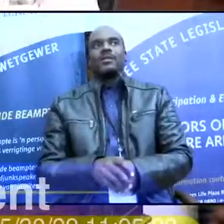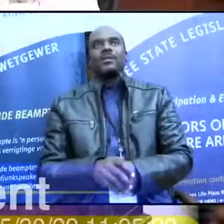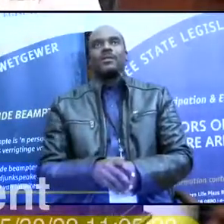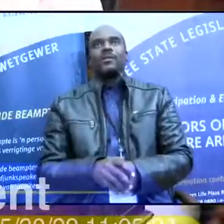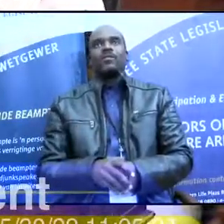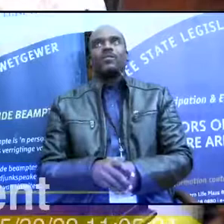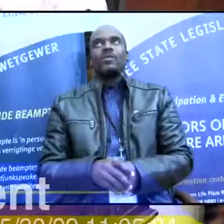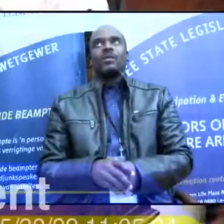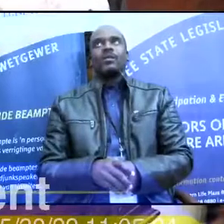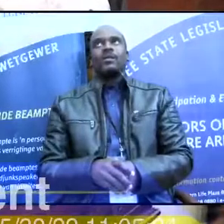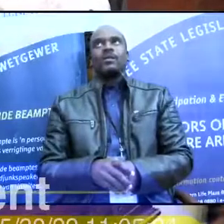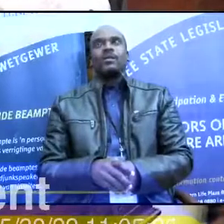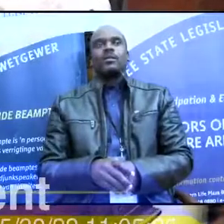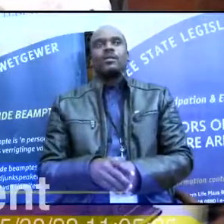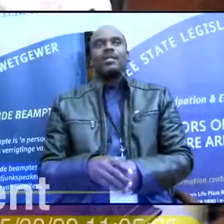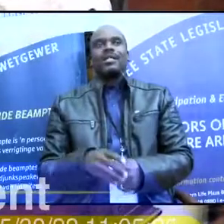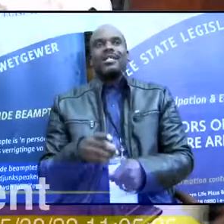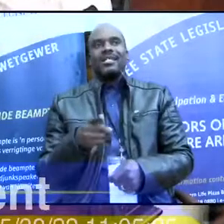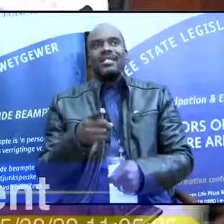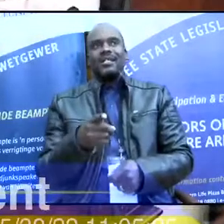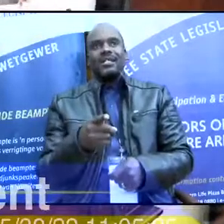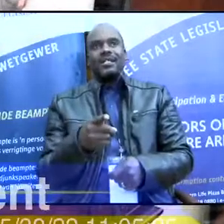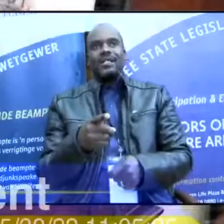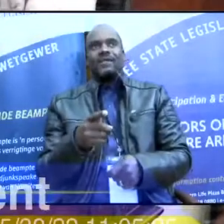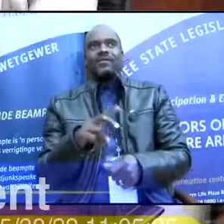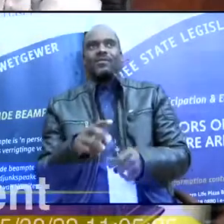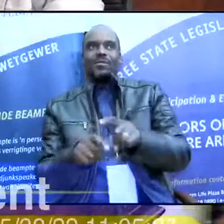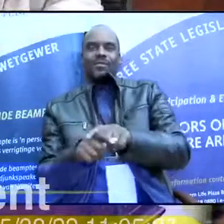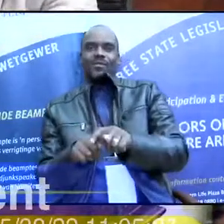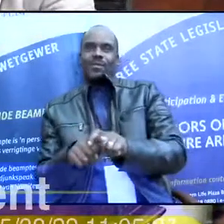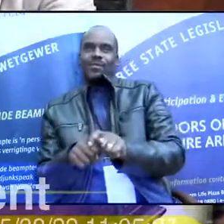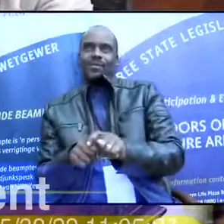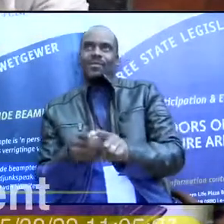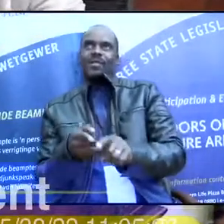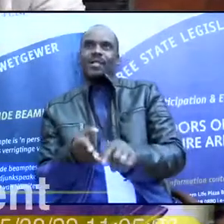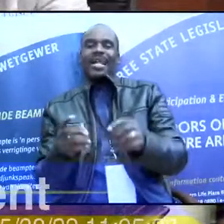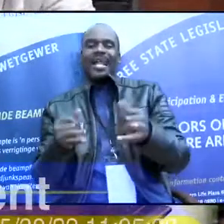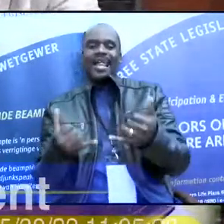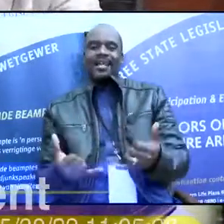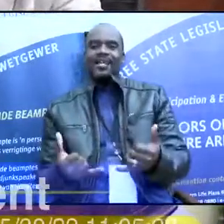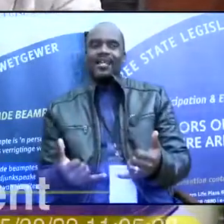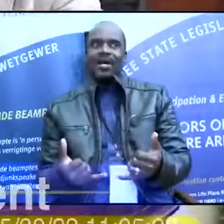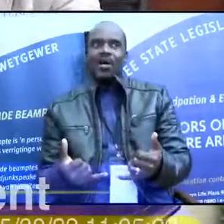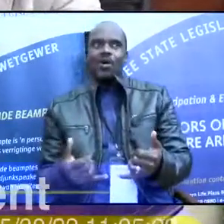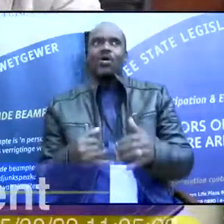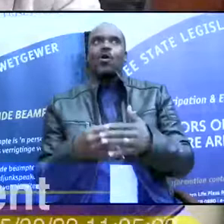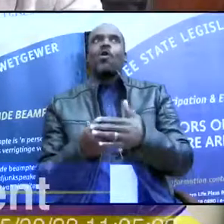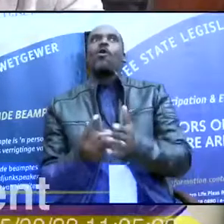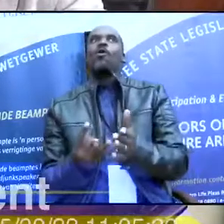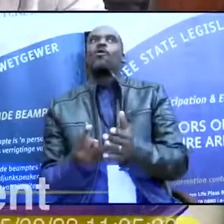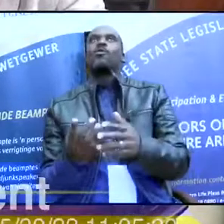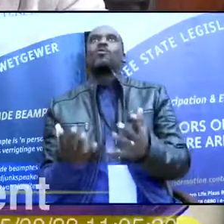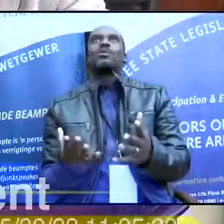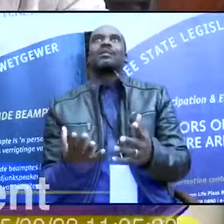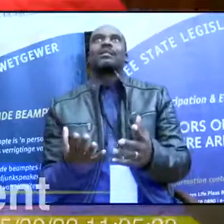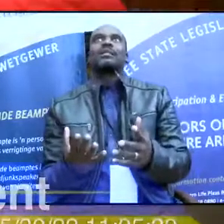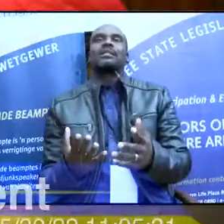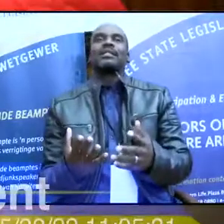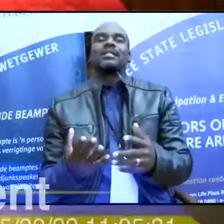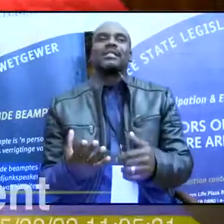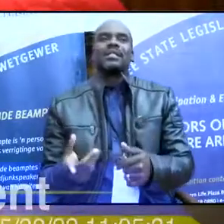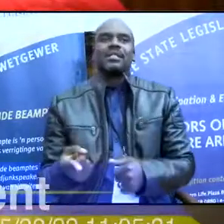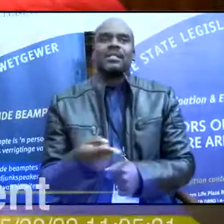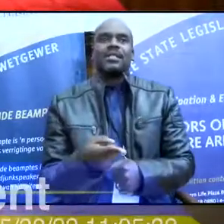tourism the hospitality trade and other services have now been able to open and somewhat